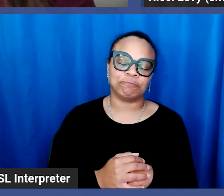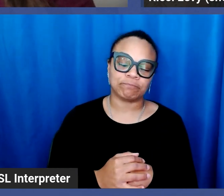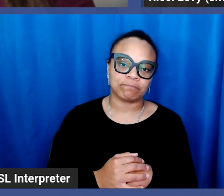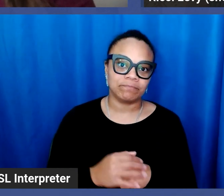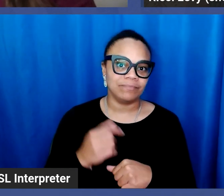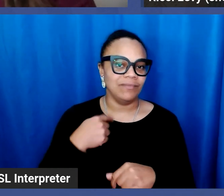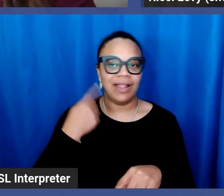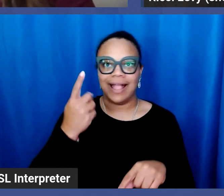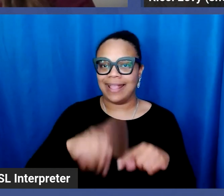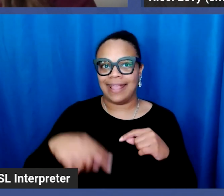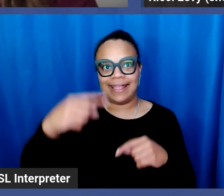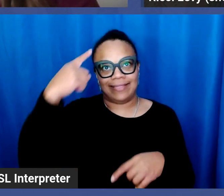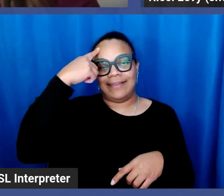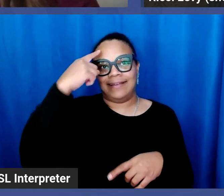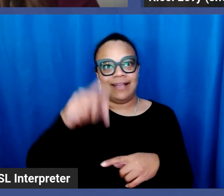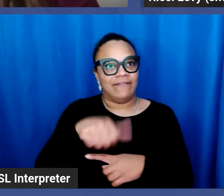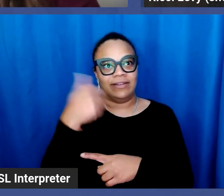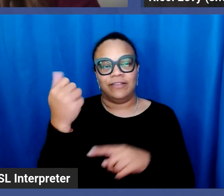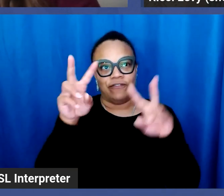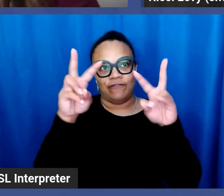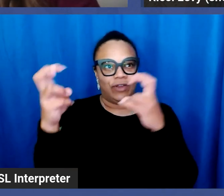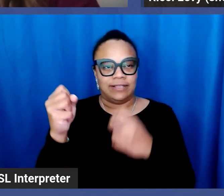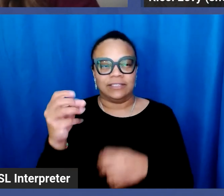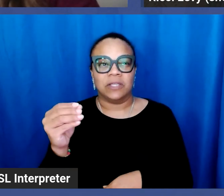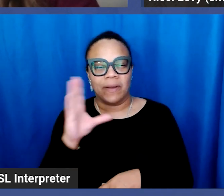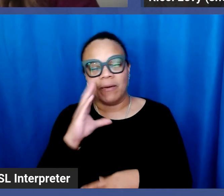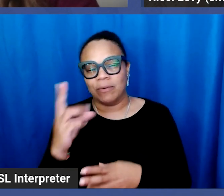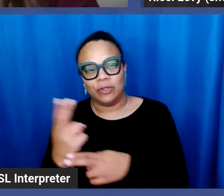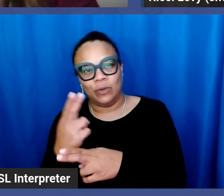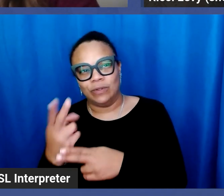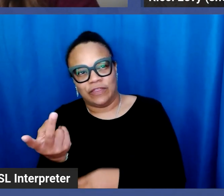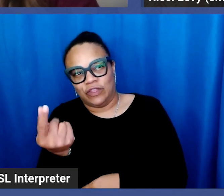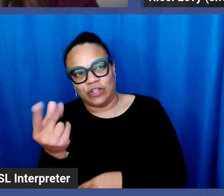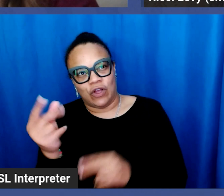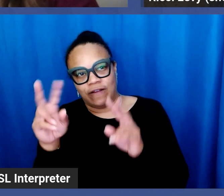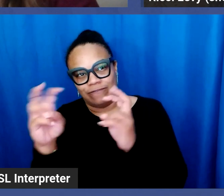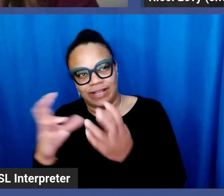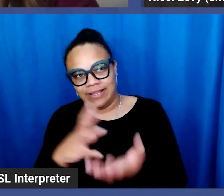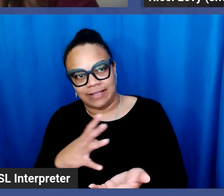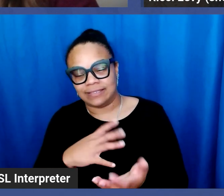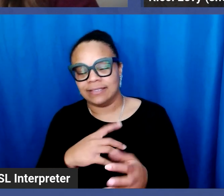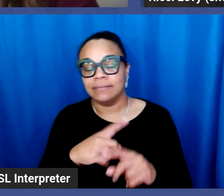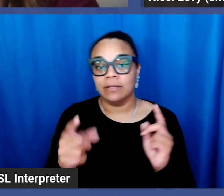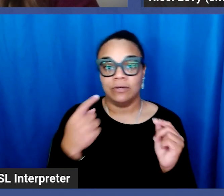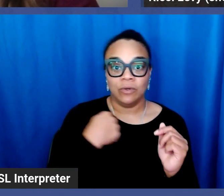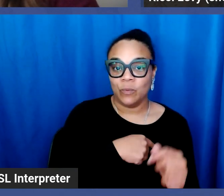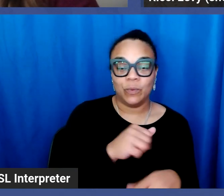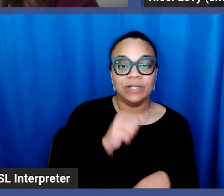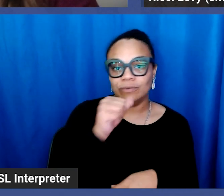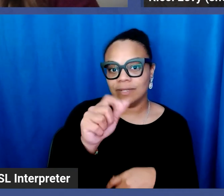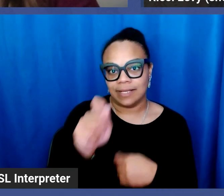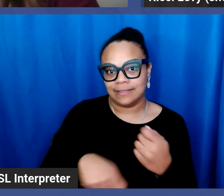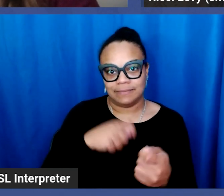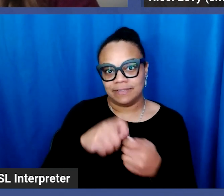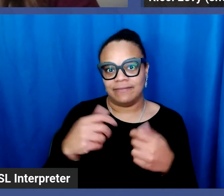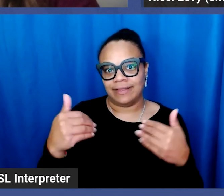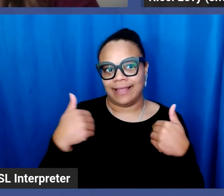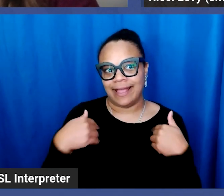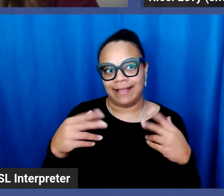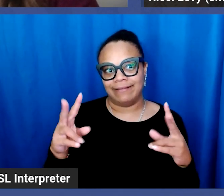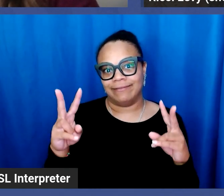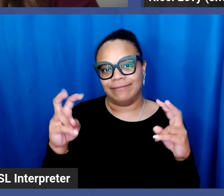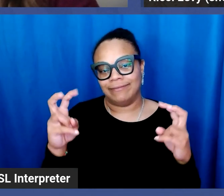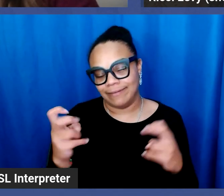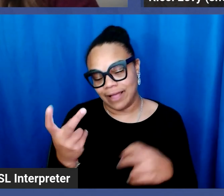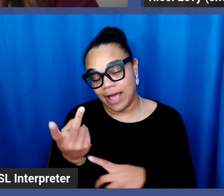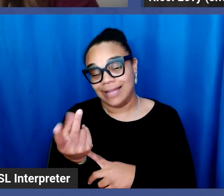can't think of another phrase. I'm just going to use the dog phrase. We don't specifically have a dog